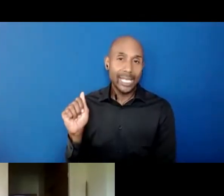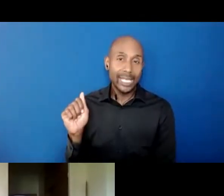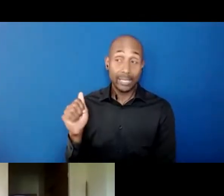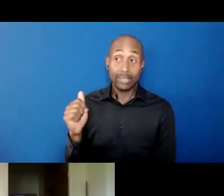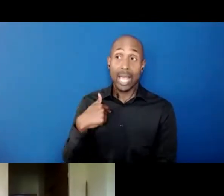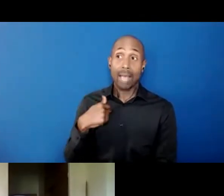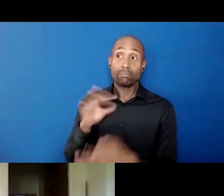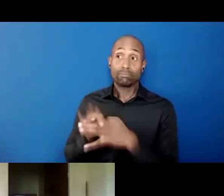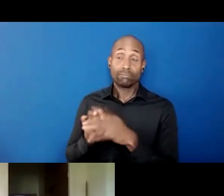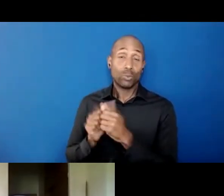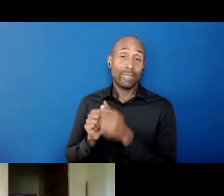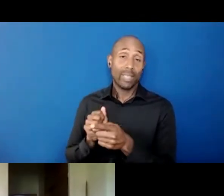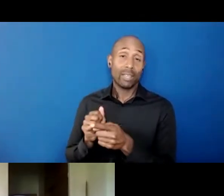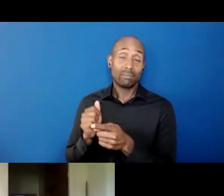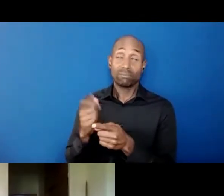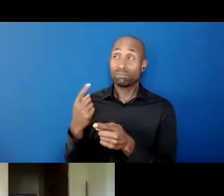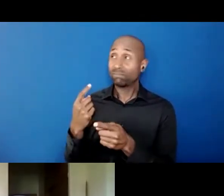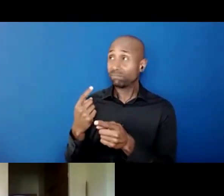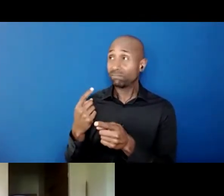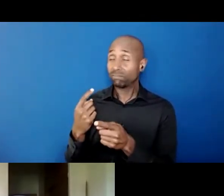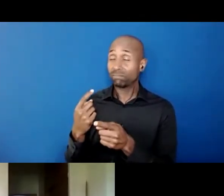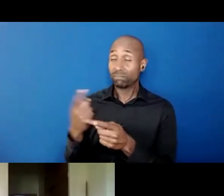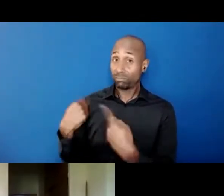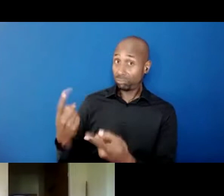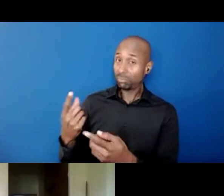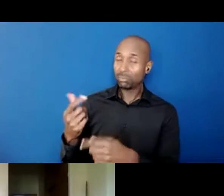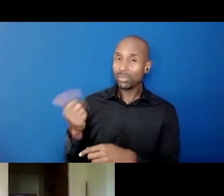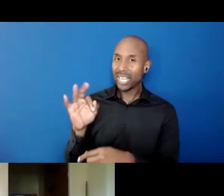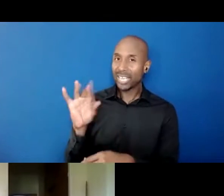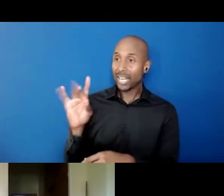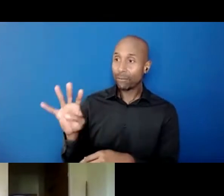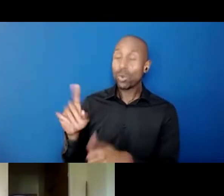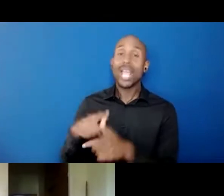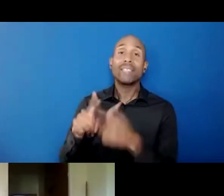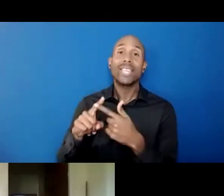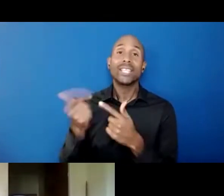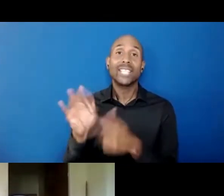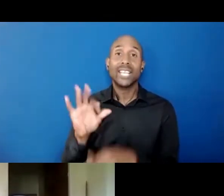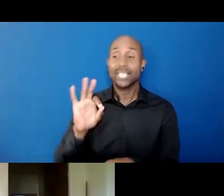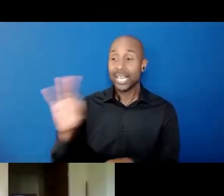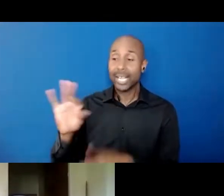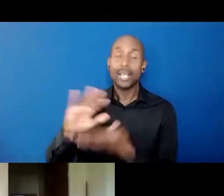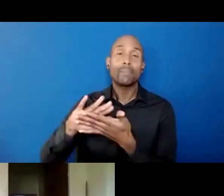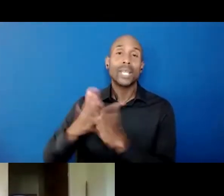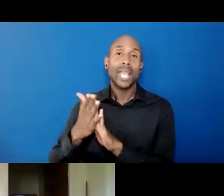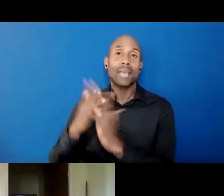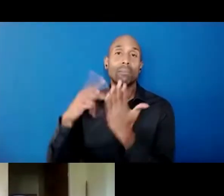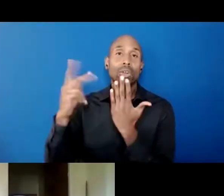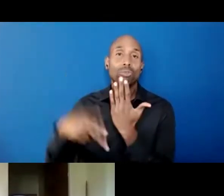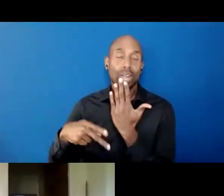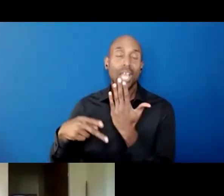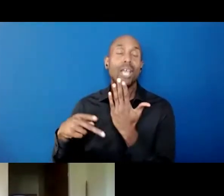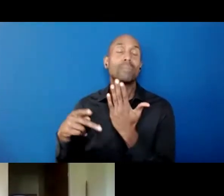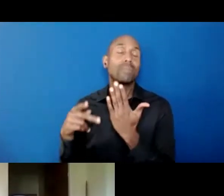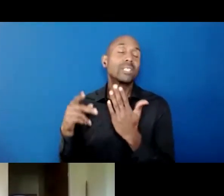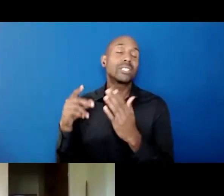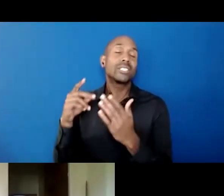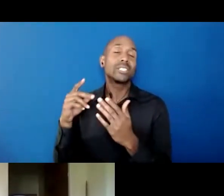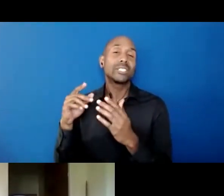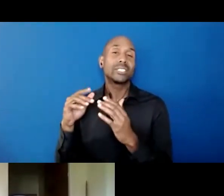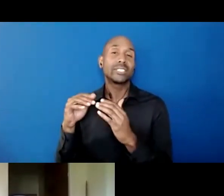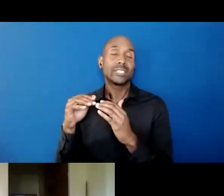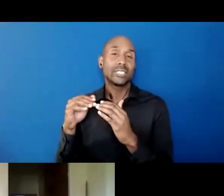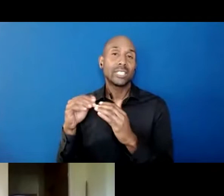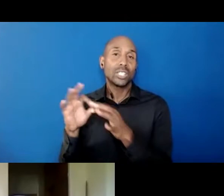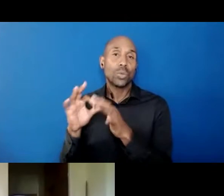1999, I've been the Program Diversity and Inclusion Coordinator, which means that I work with virtually all